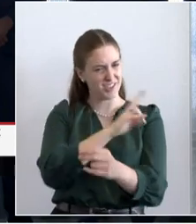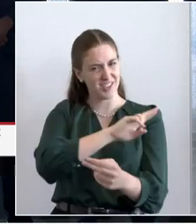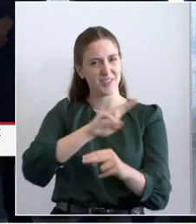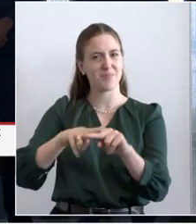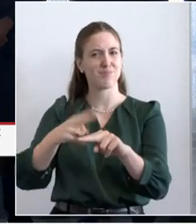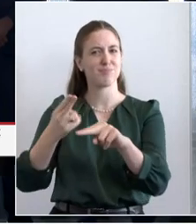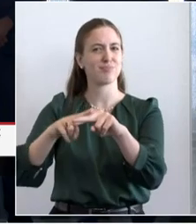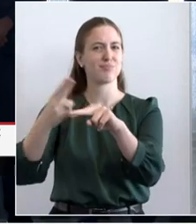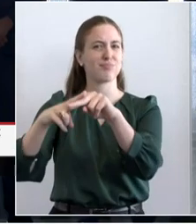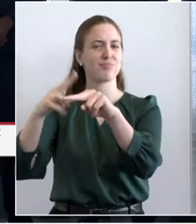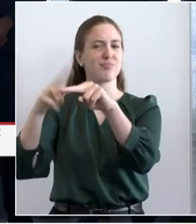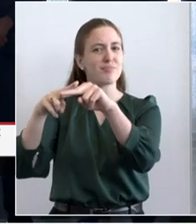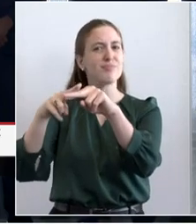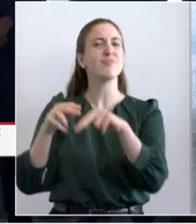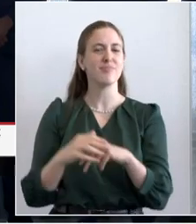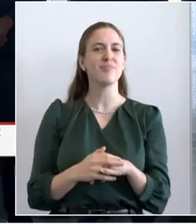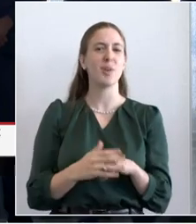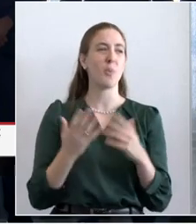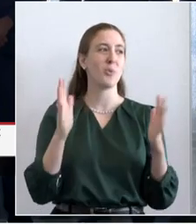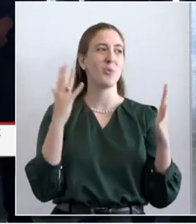they now have spent